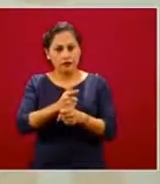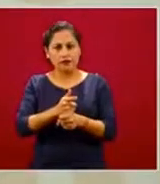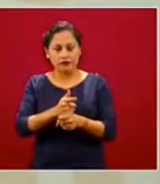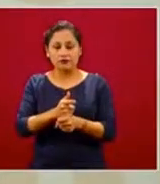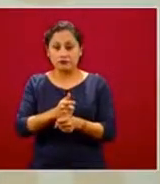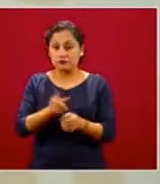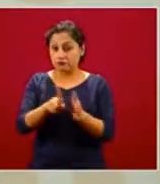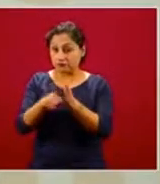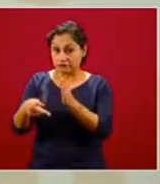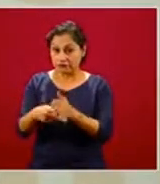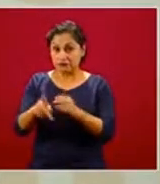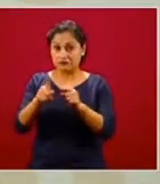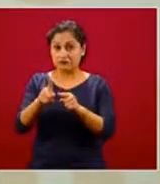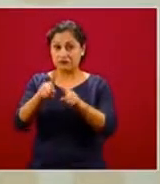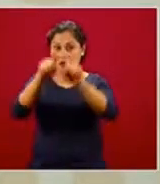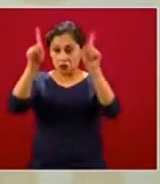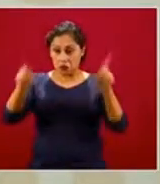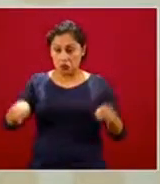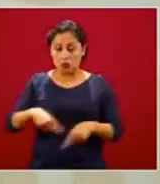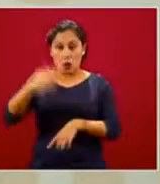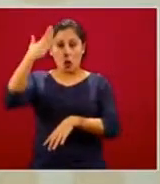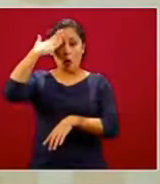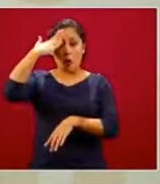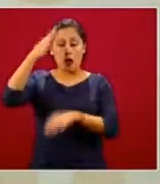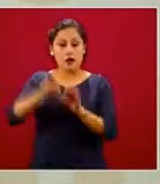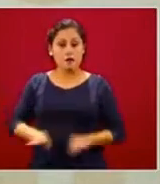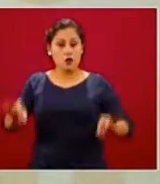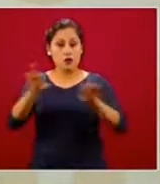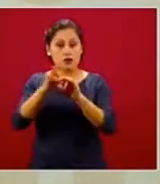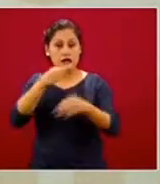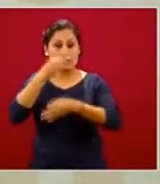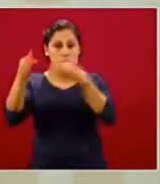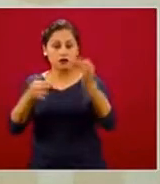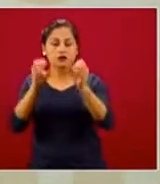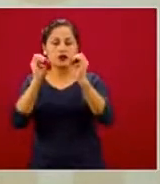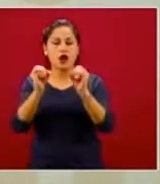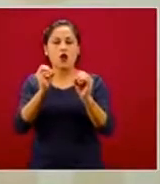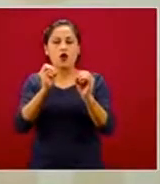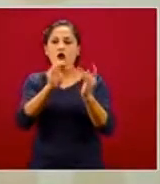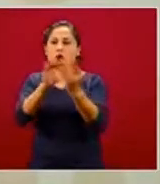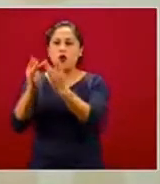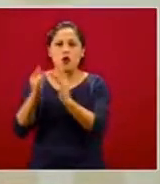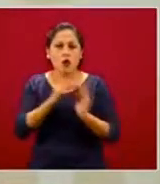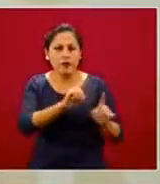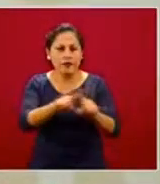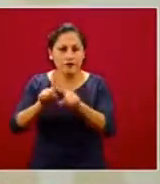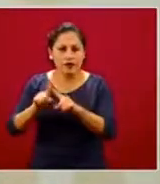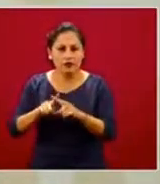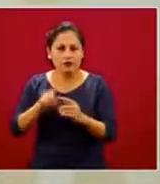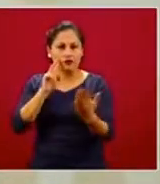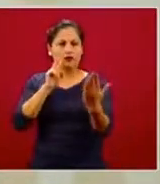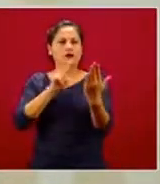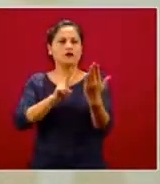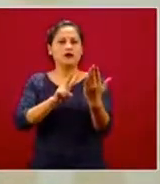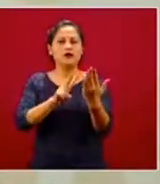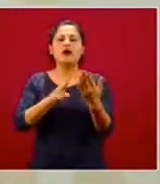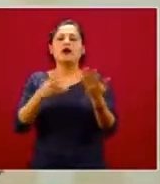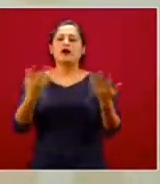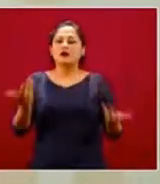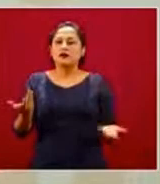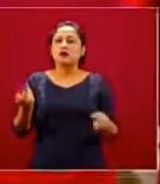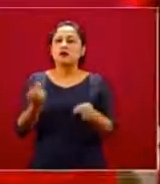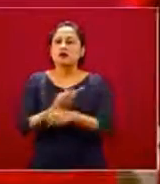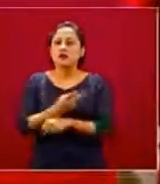because this is a recurring issue that keeps coming up, or if it's on social media, these ideas get talked